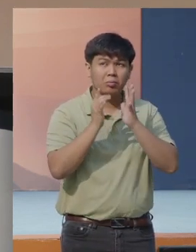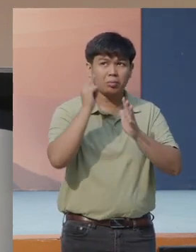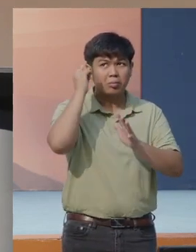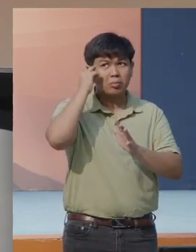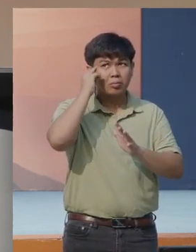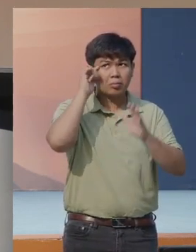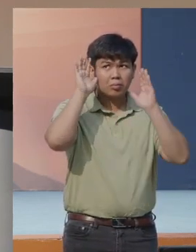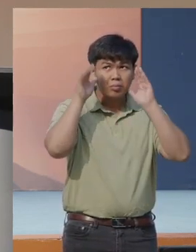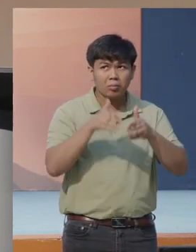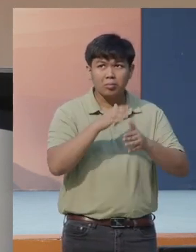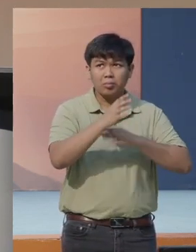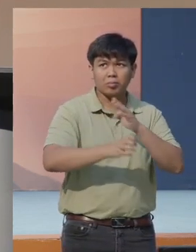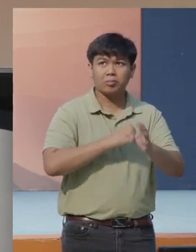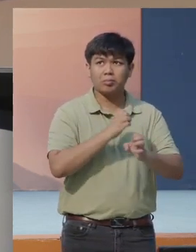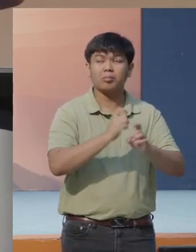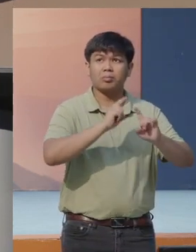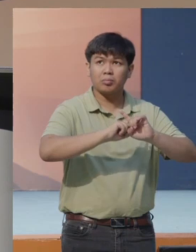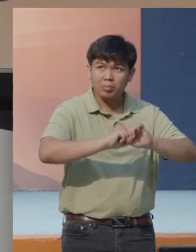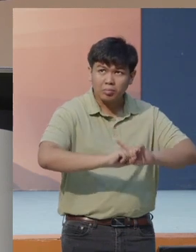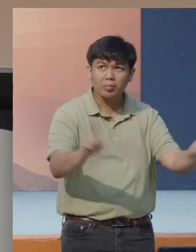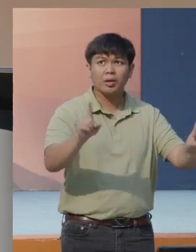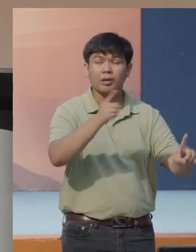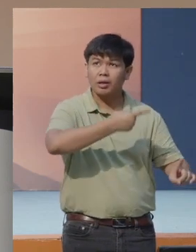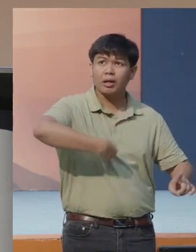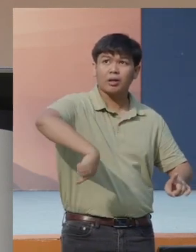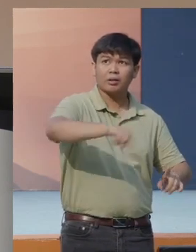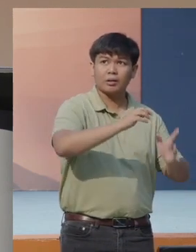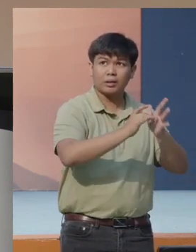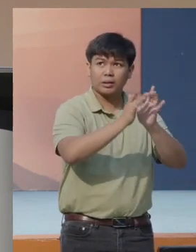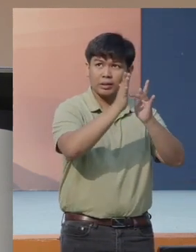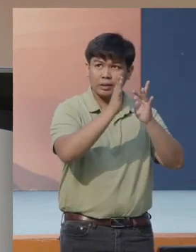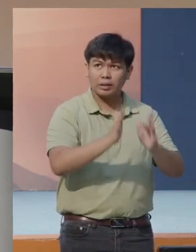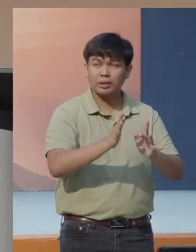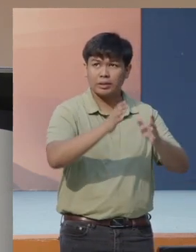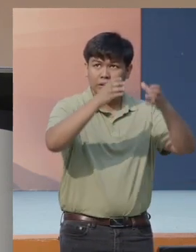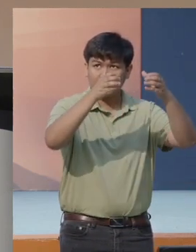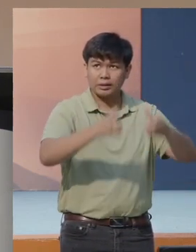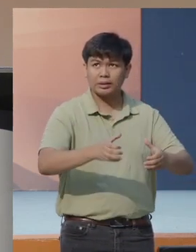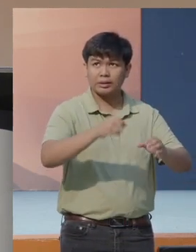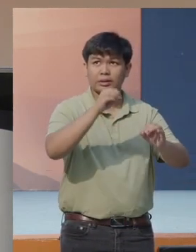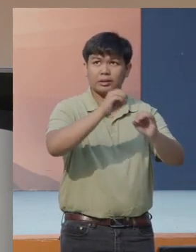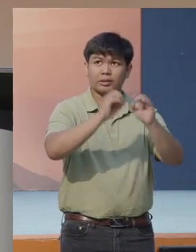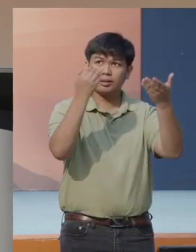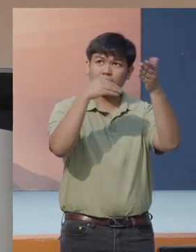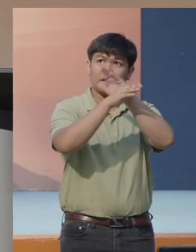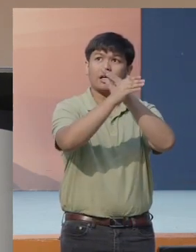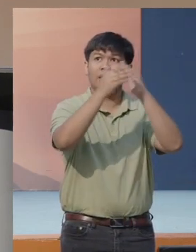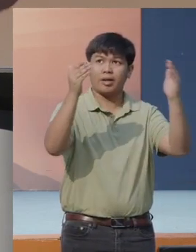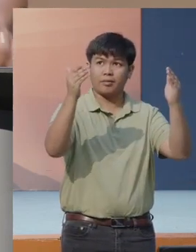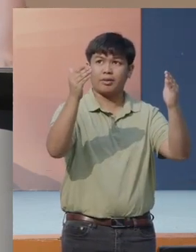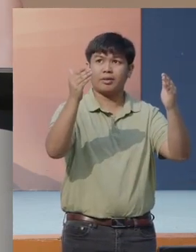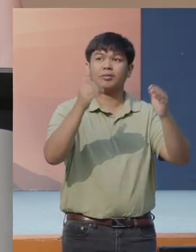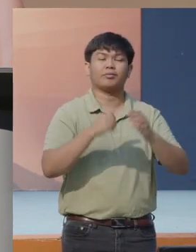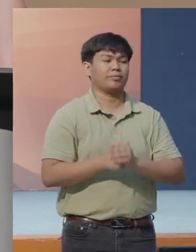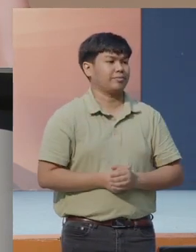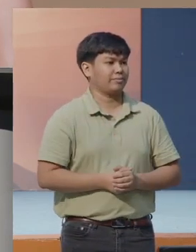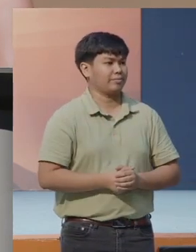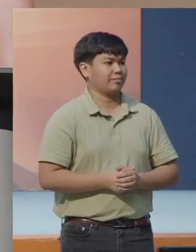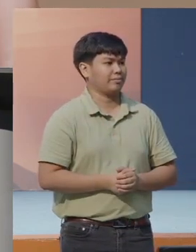on earthly things. But our citizenship is in